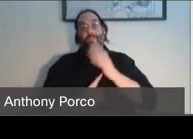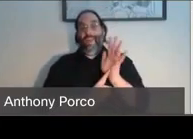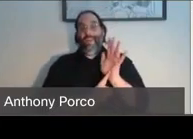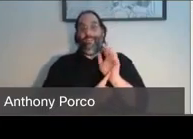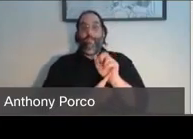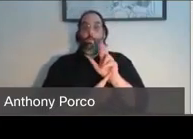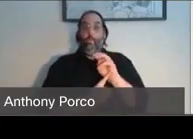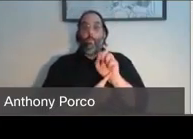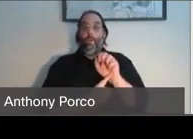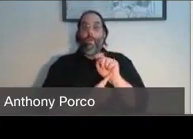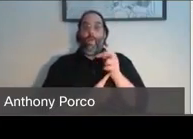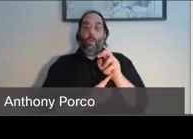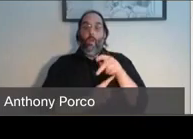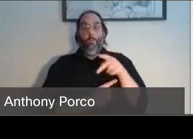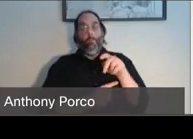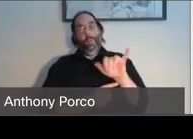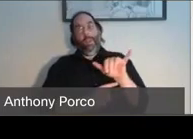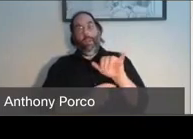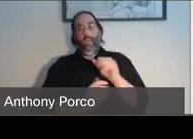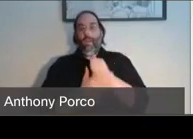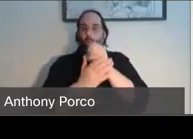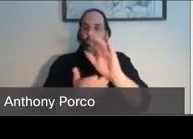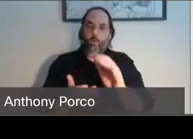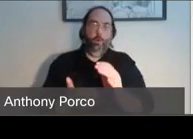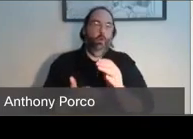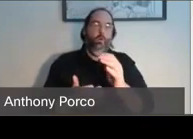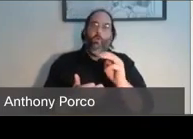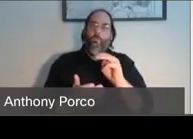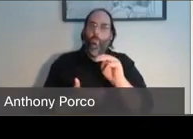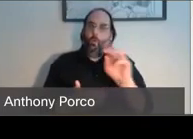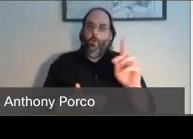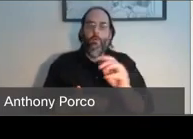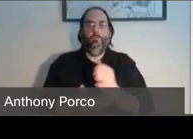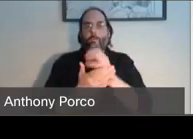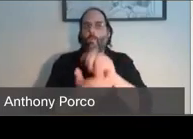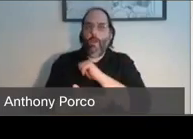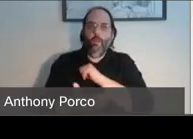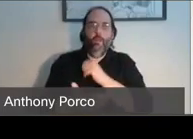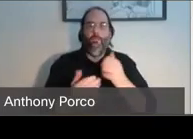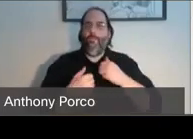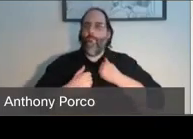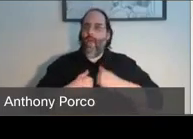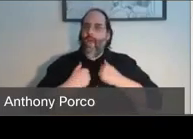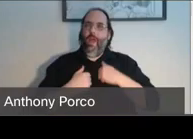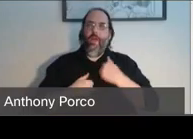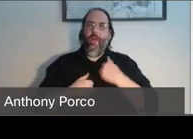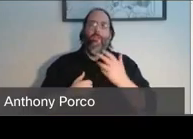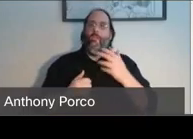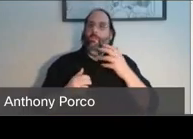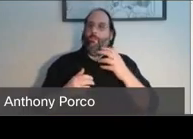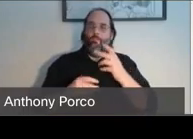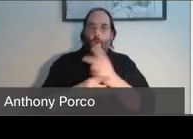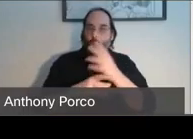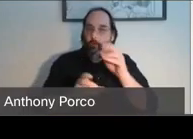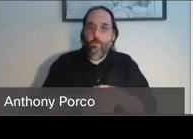can change your mood. You can find it in bath products. You can find it in, like I said, candles or oils. Take a warm bath